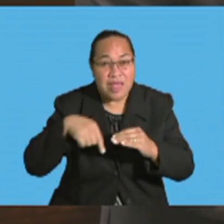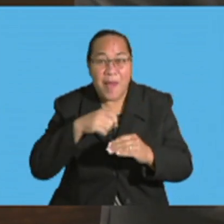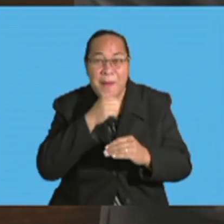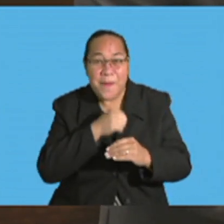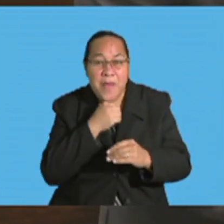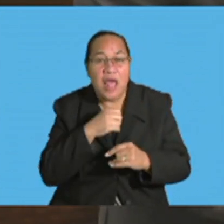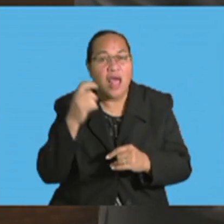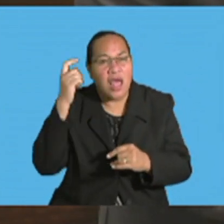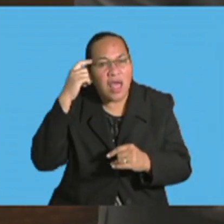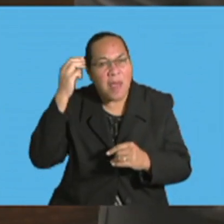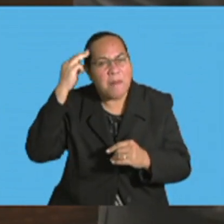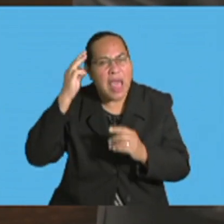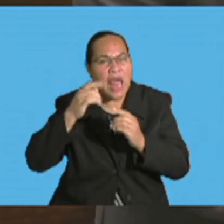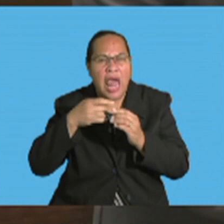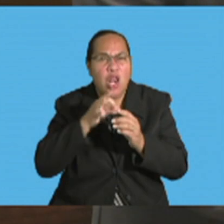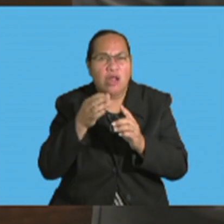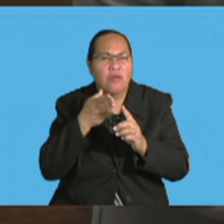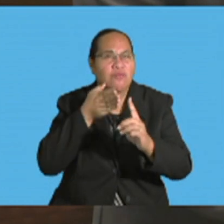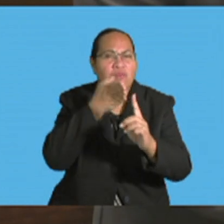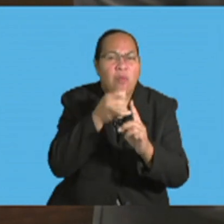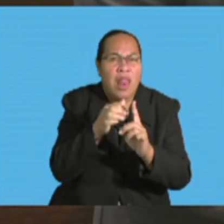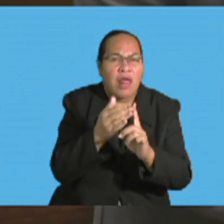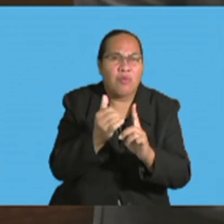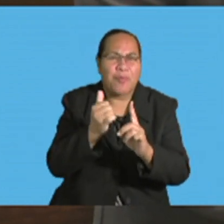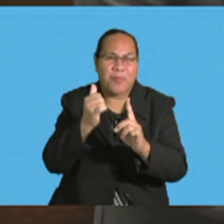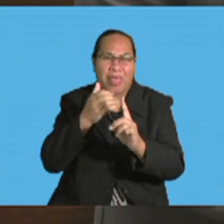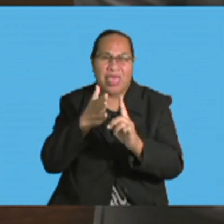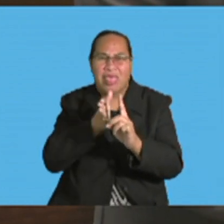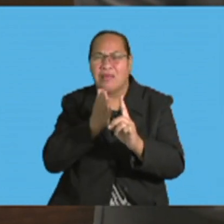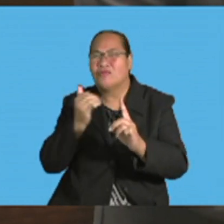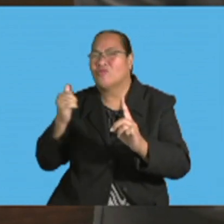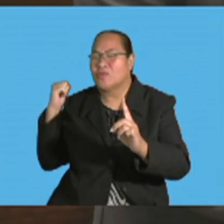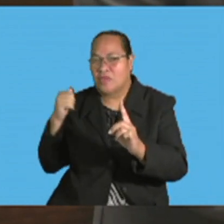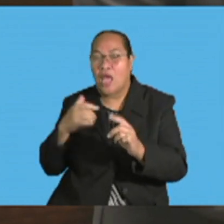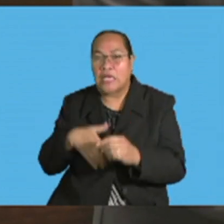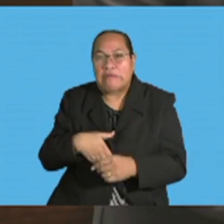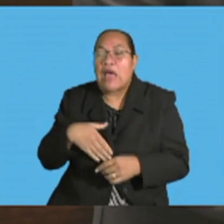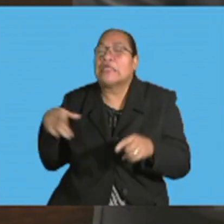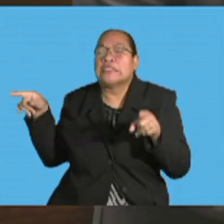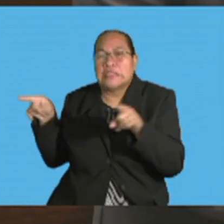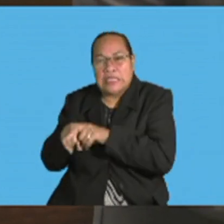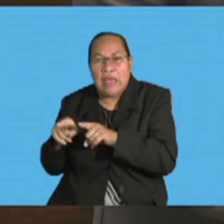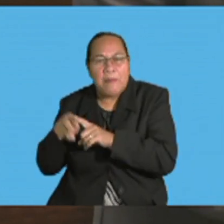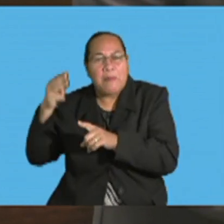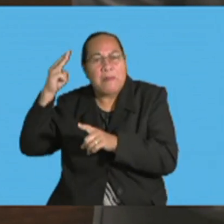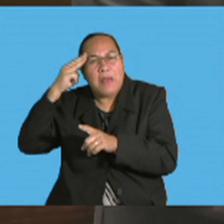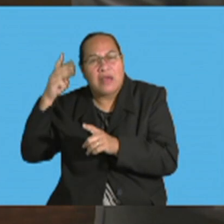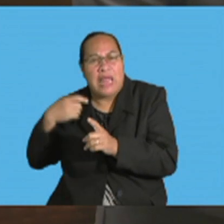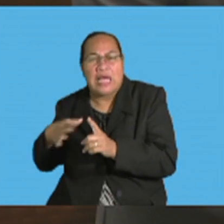mentality. Those men all feed into the same culture of abuse in a society. And in my